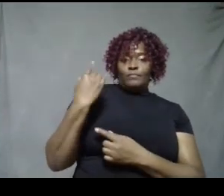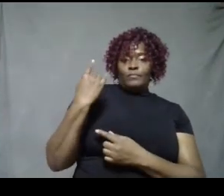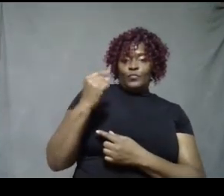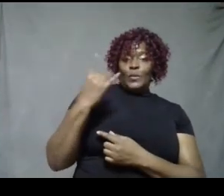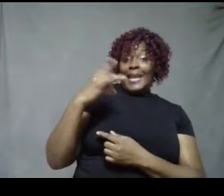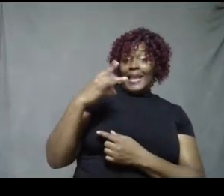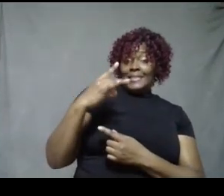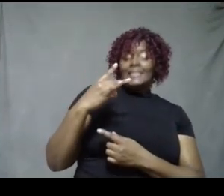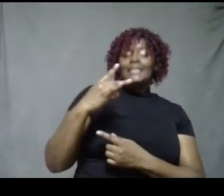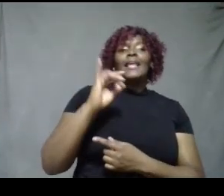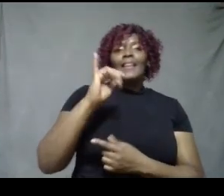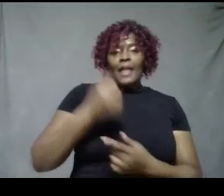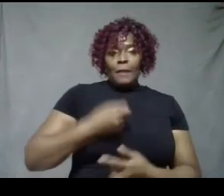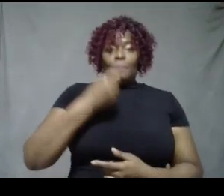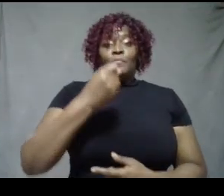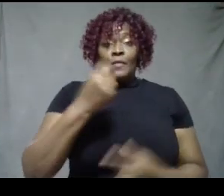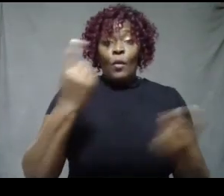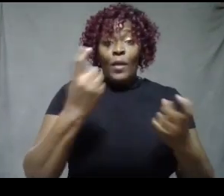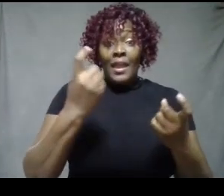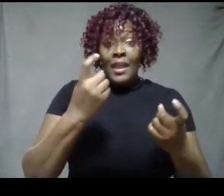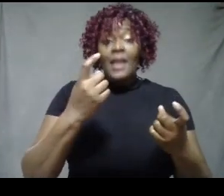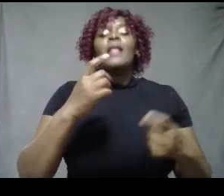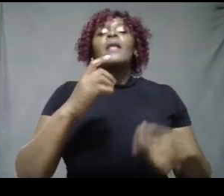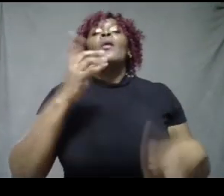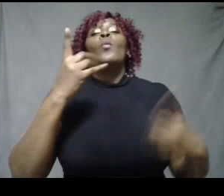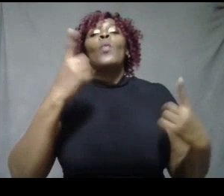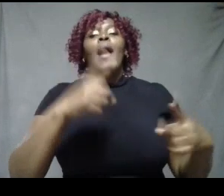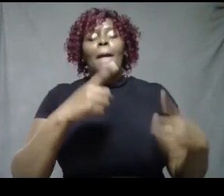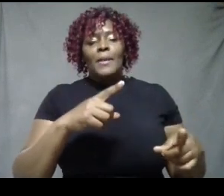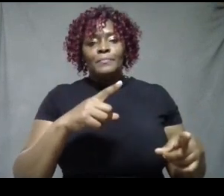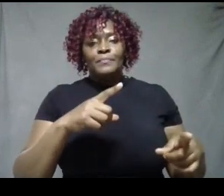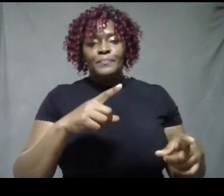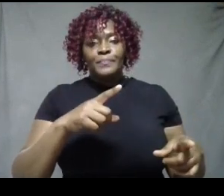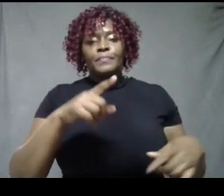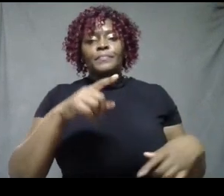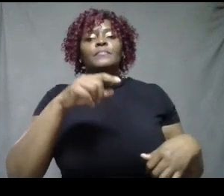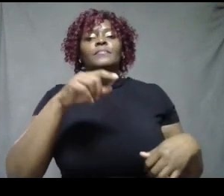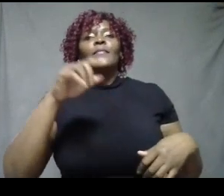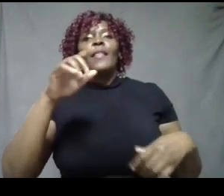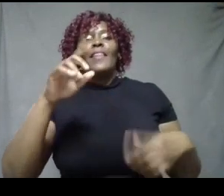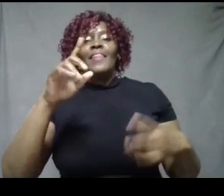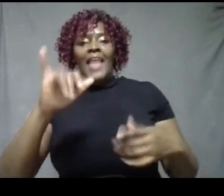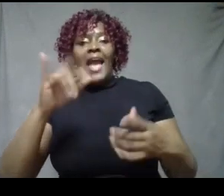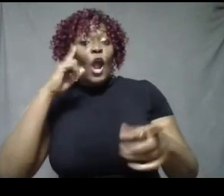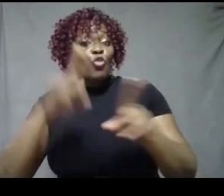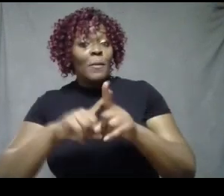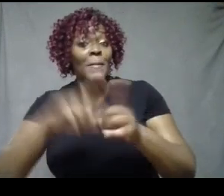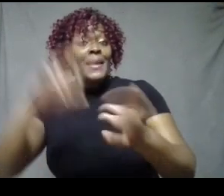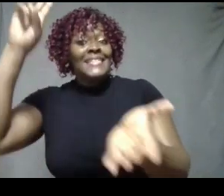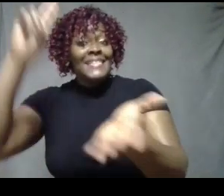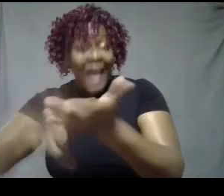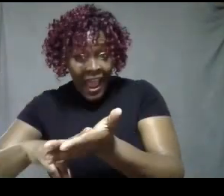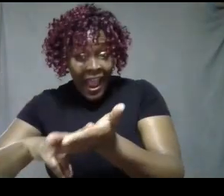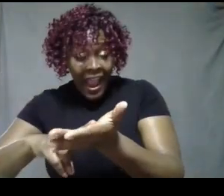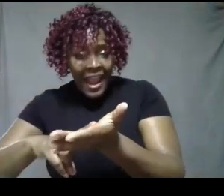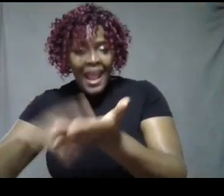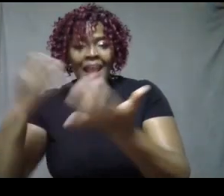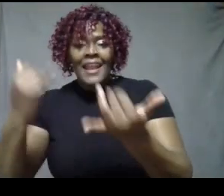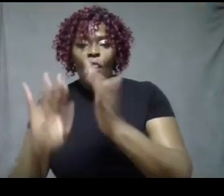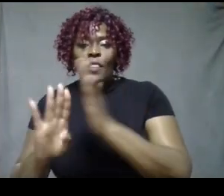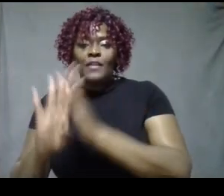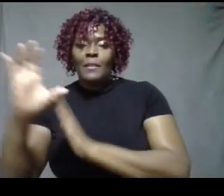commission that that options agreement was signed, and it allowed the developer then to do